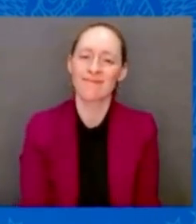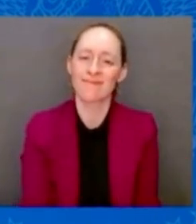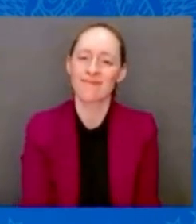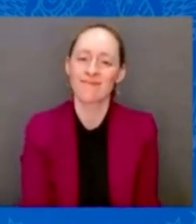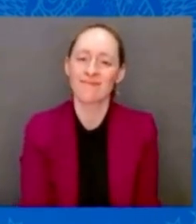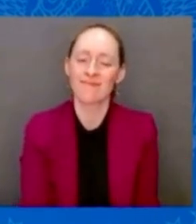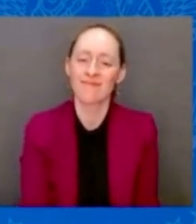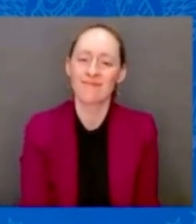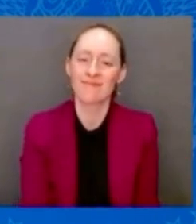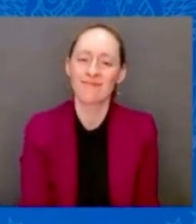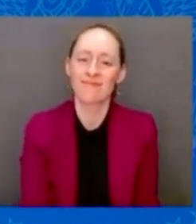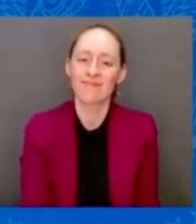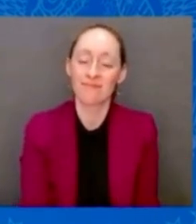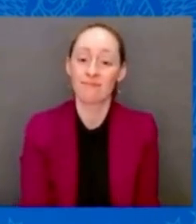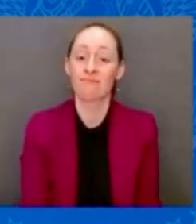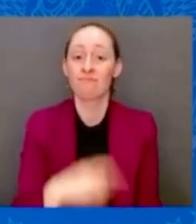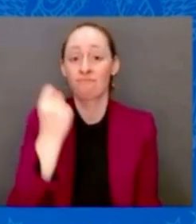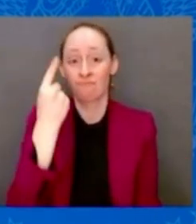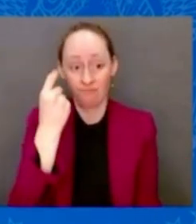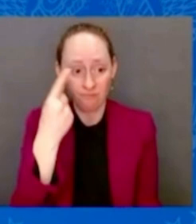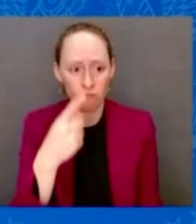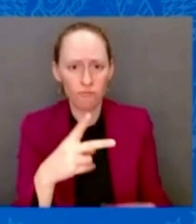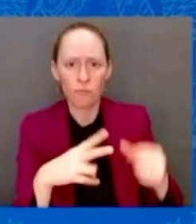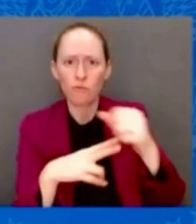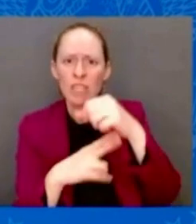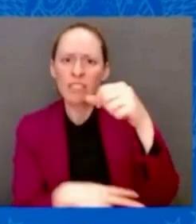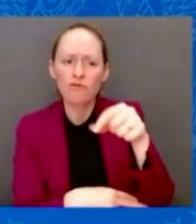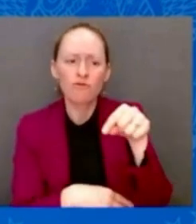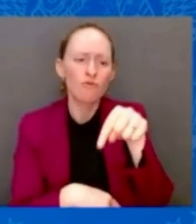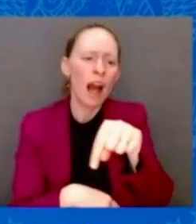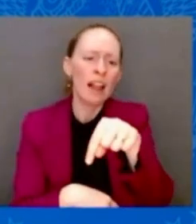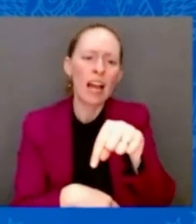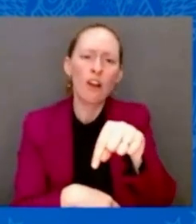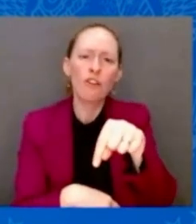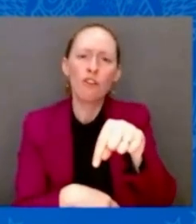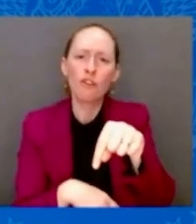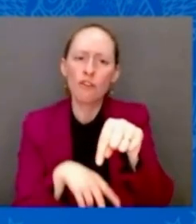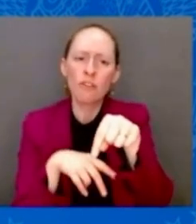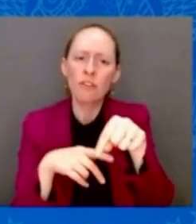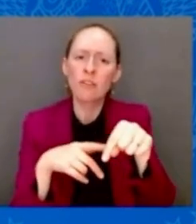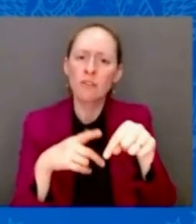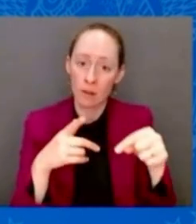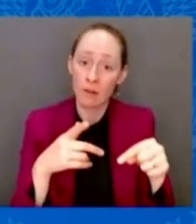40 yards long, and on one side was a fire station. The other